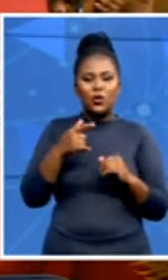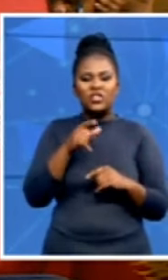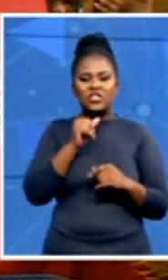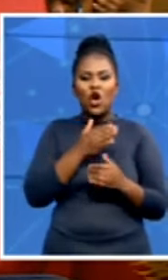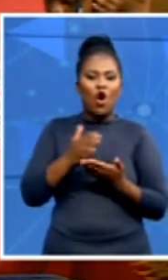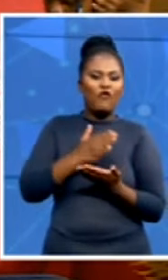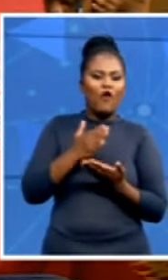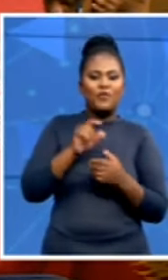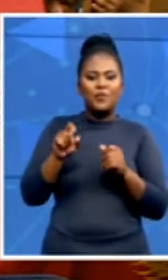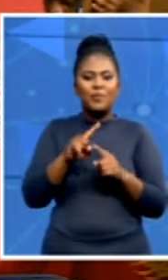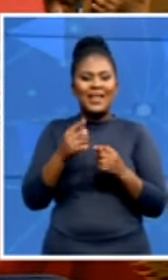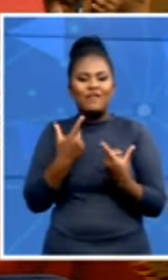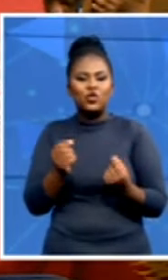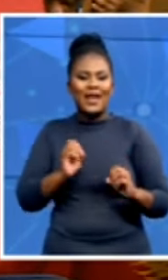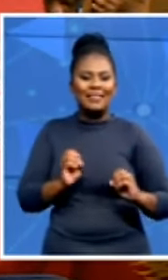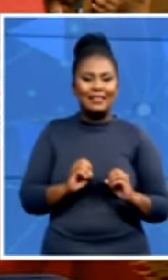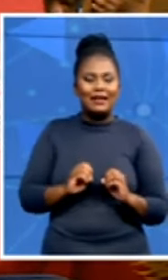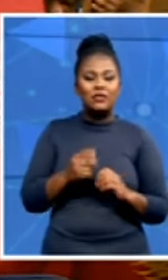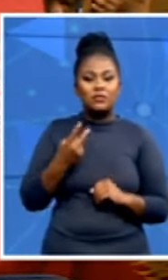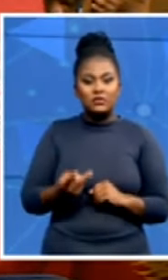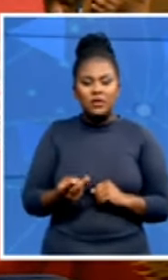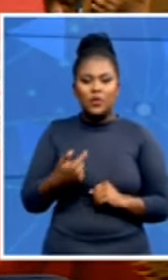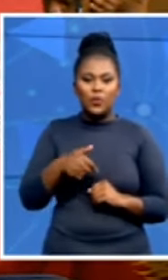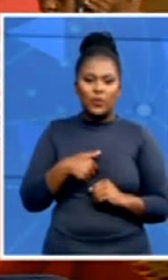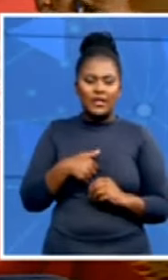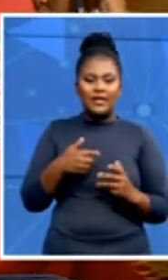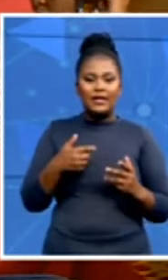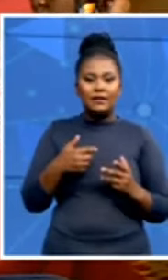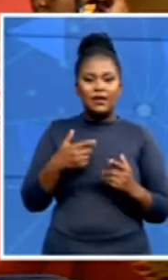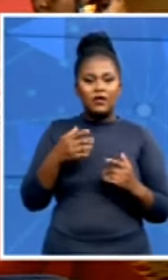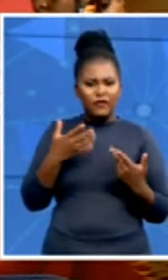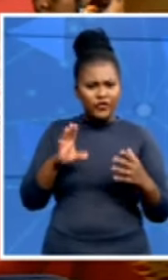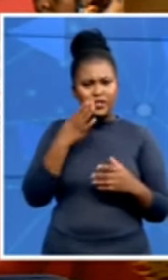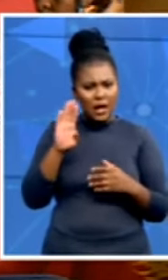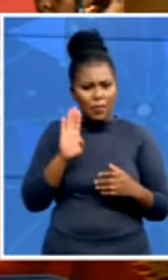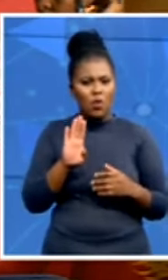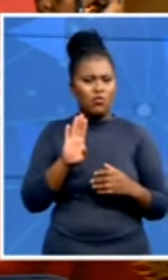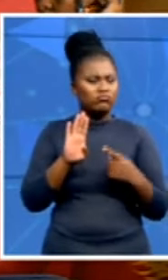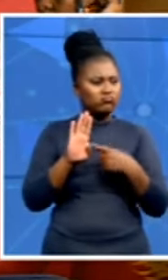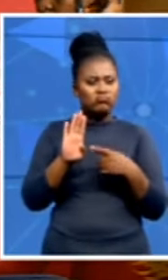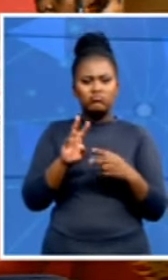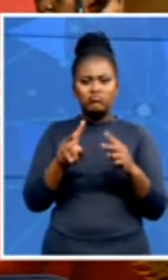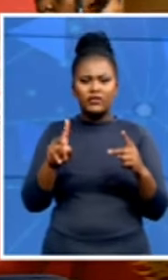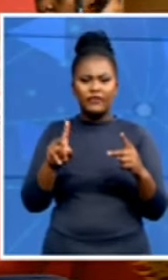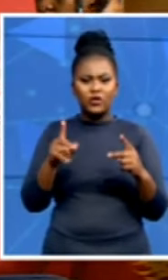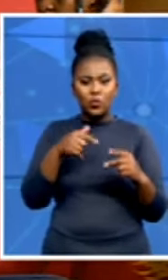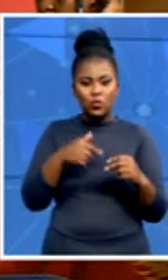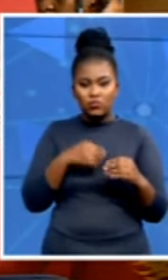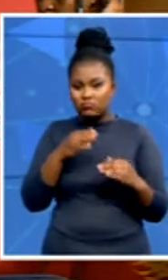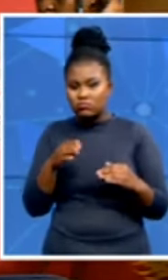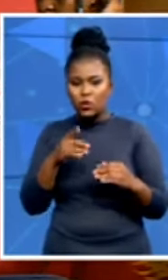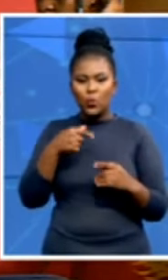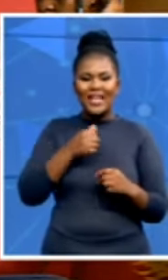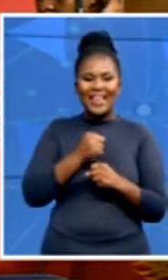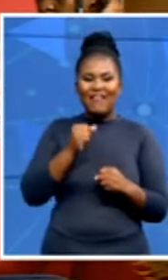that people are being harmed. We approached it differently because we didn't anticipate it. This is why having